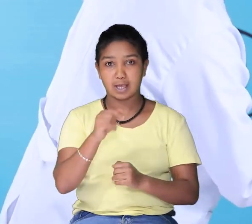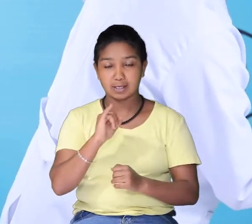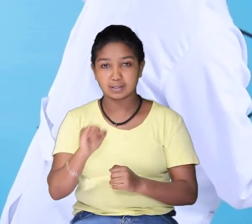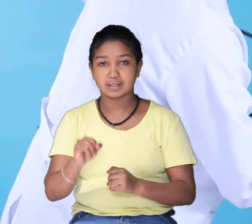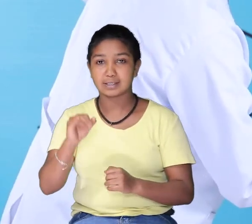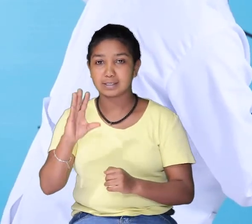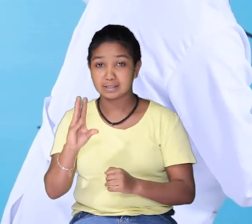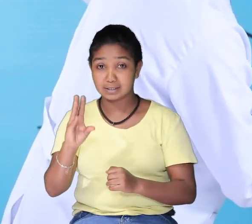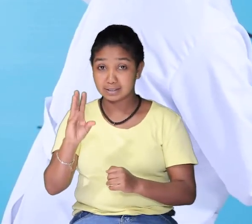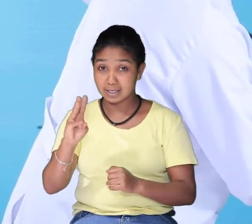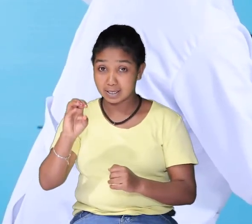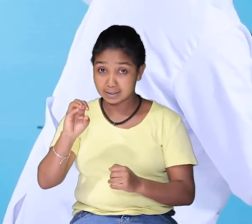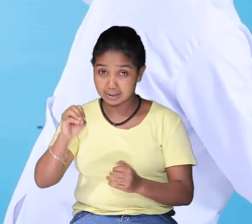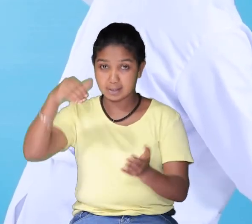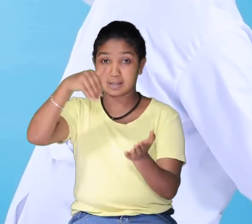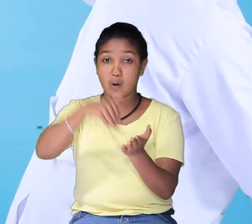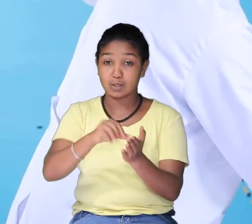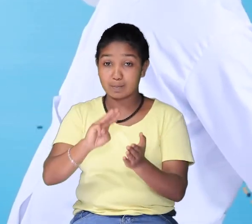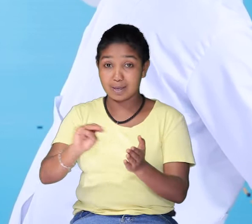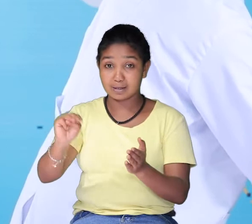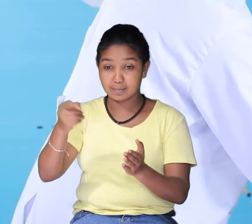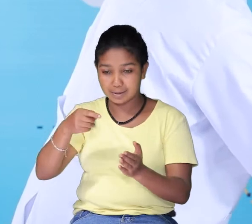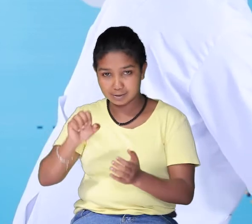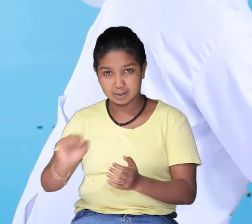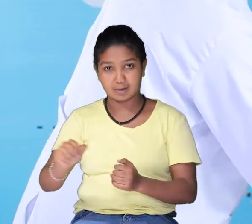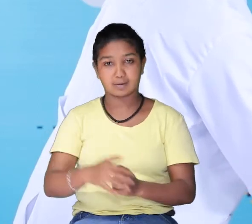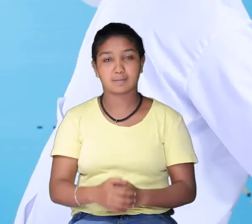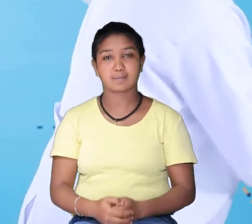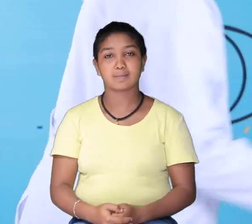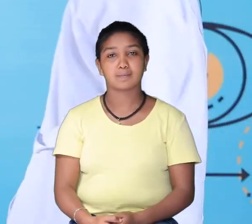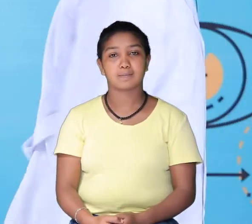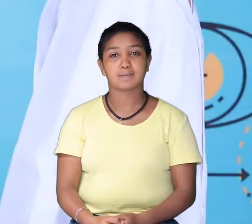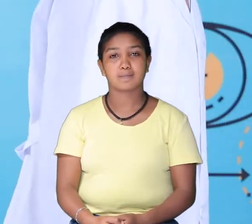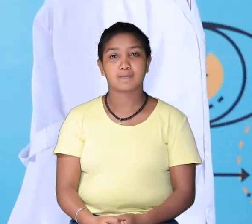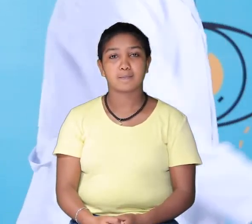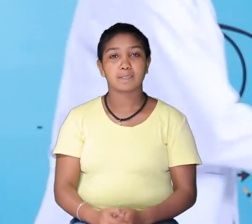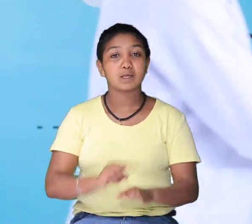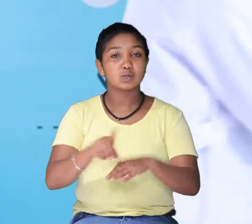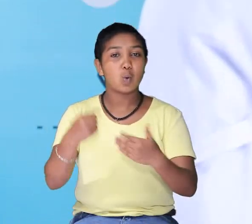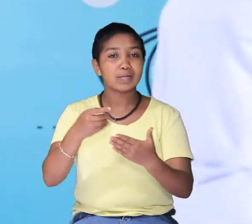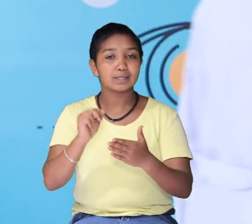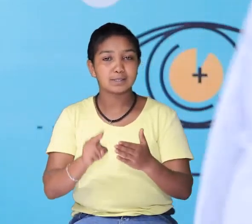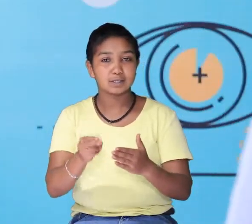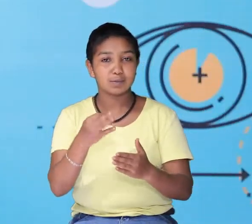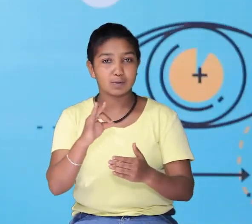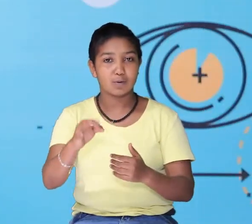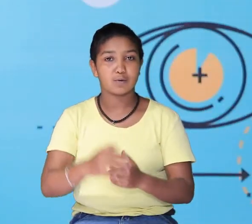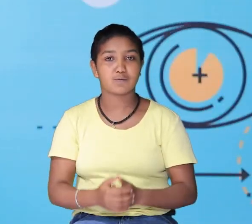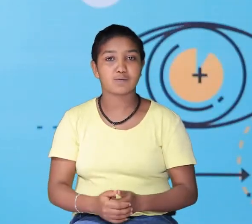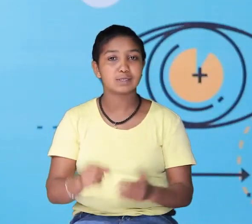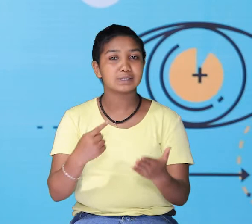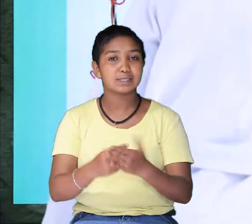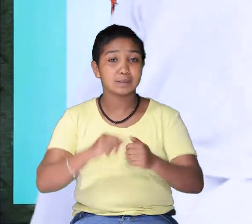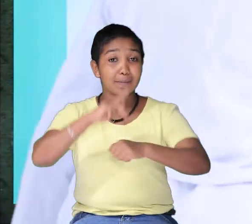is 60,000 meter per second. So what is the speed of